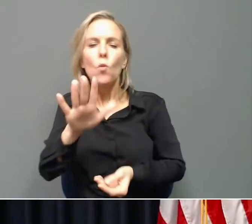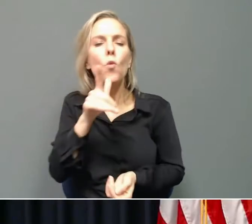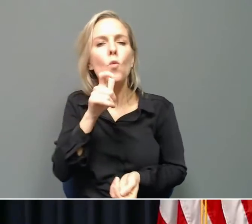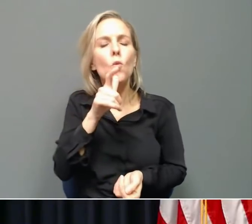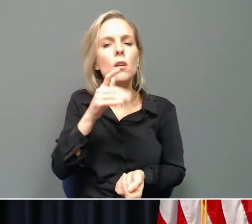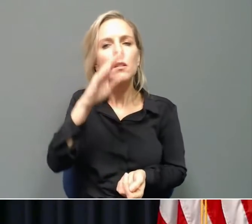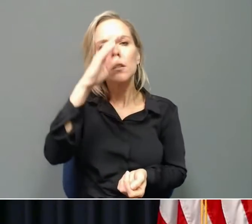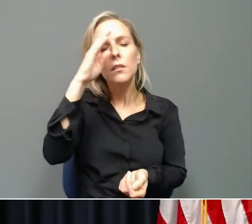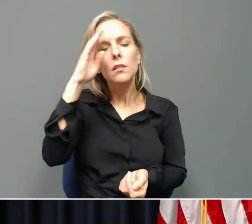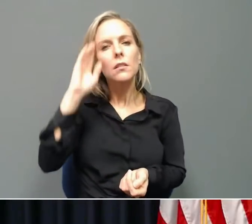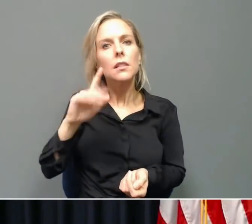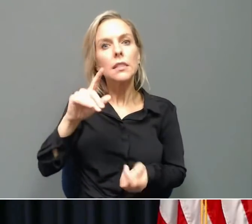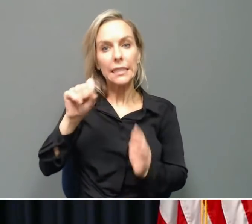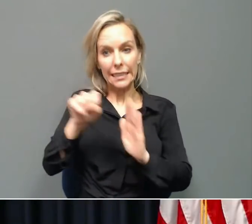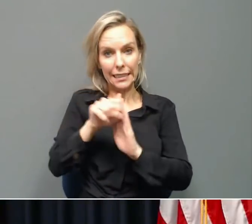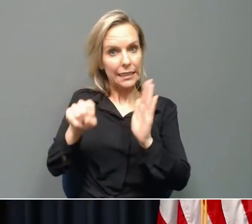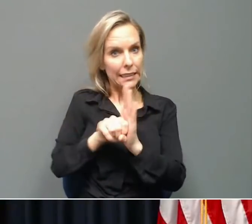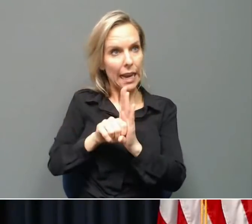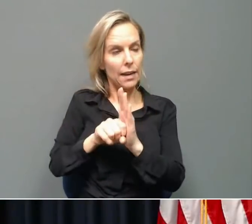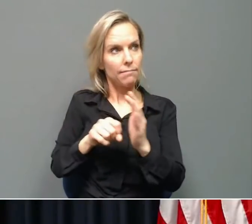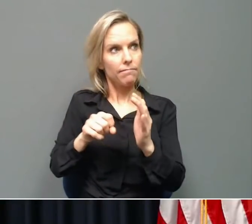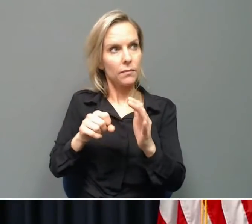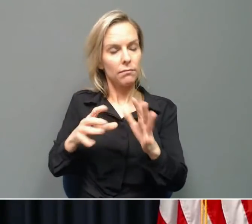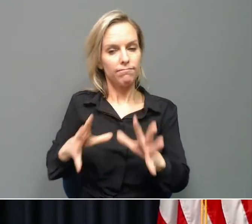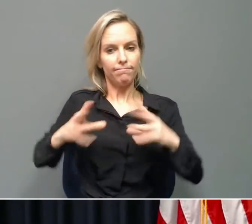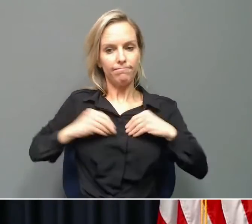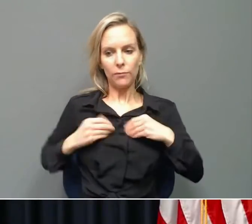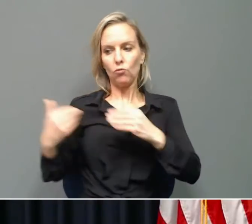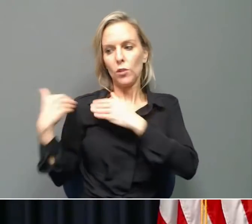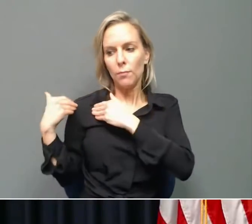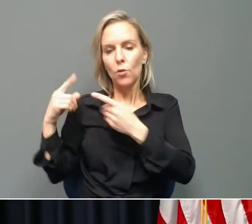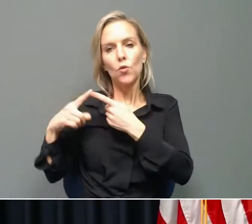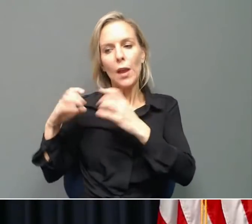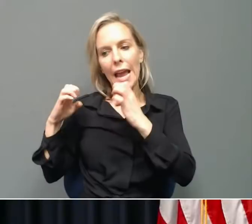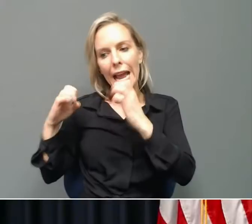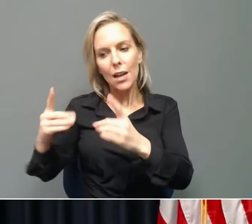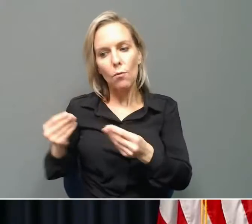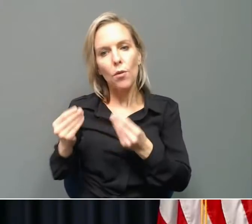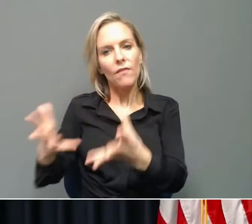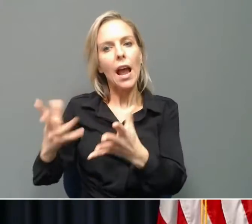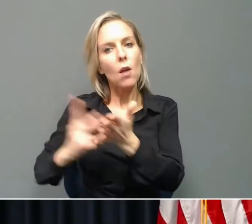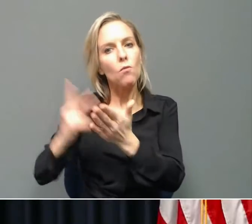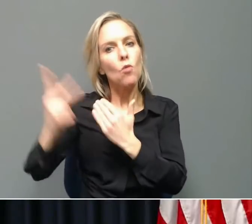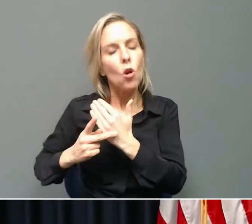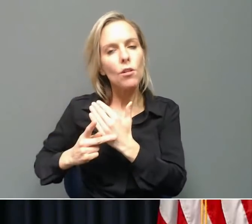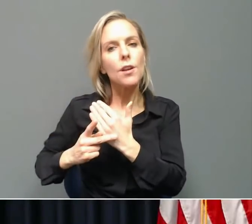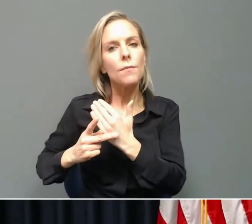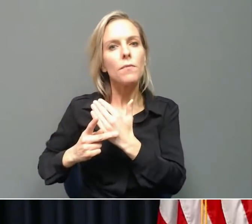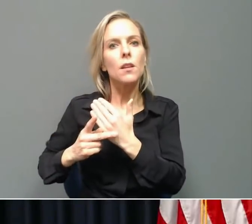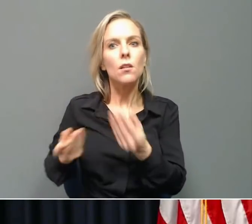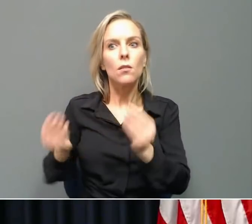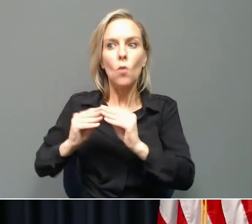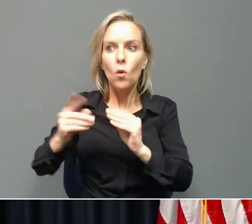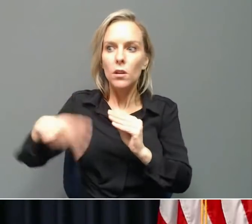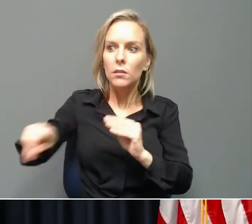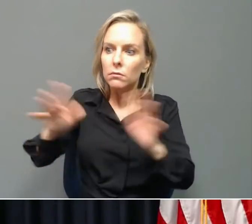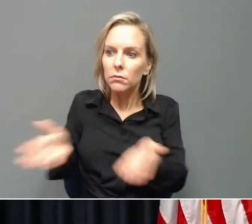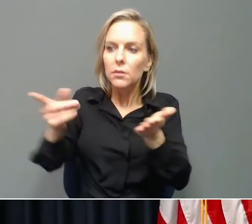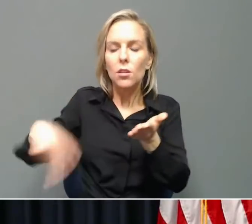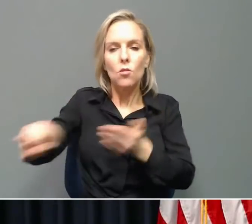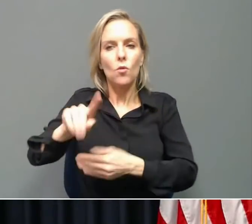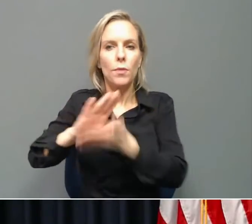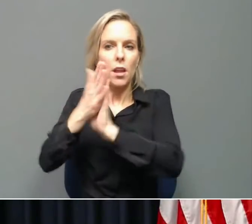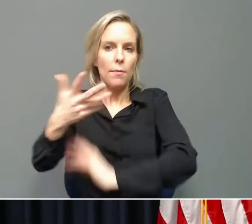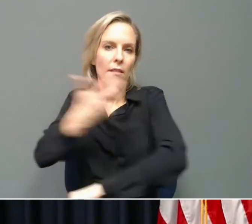is the state taking any responsibility to educate and provide programs to help more of them get vaccinated, or is that left up